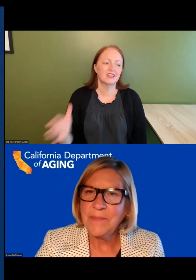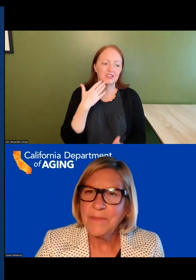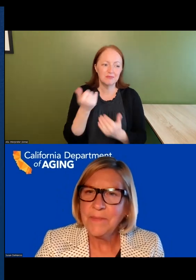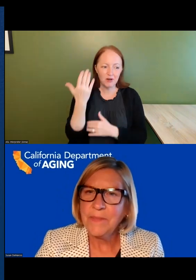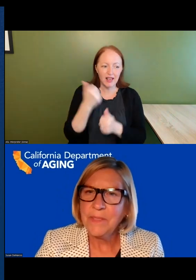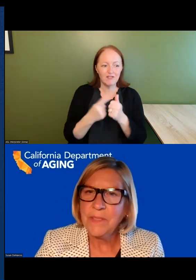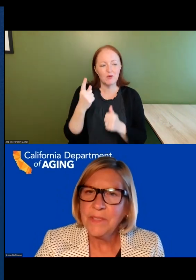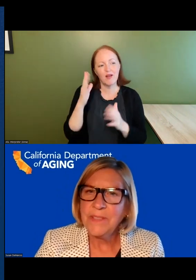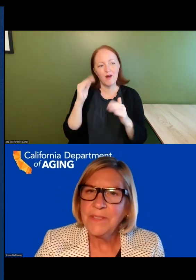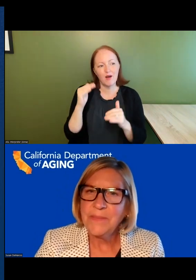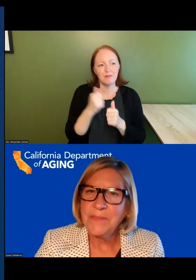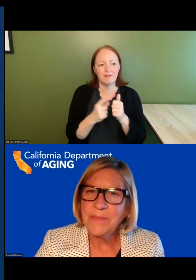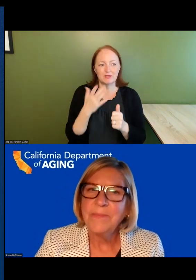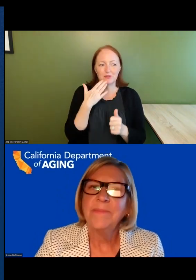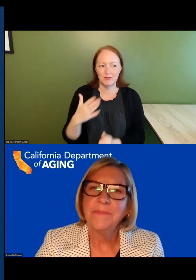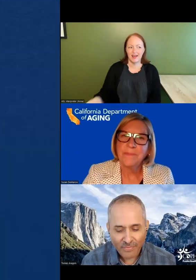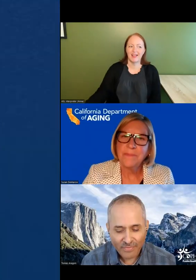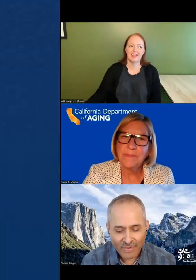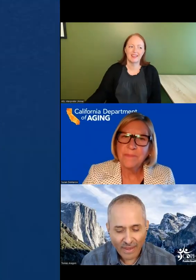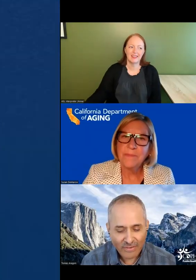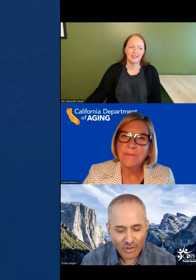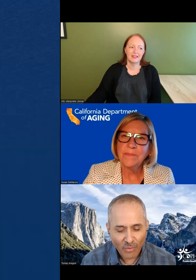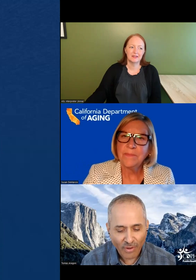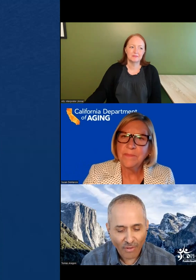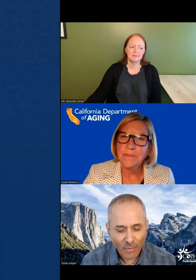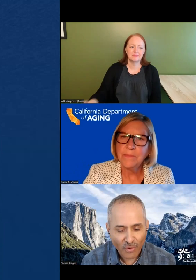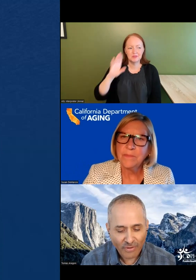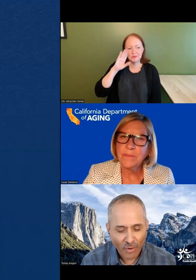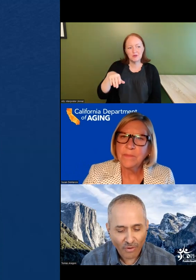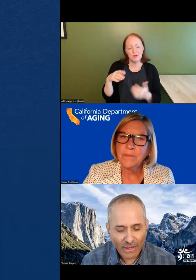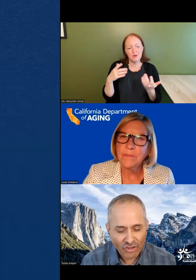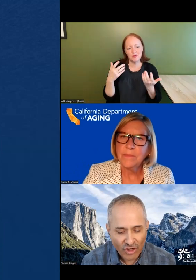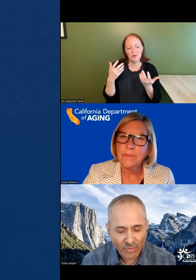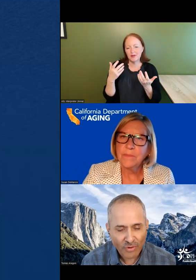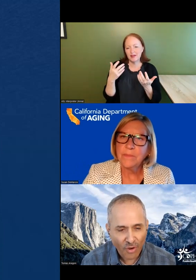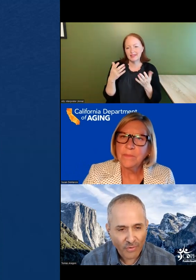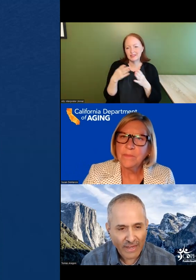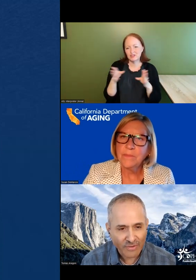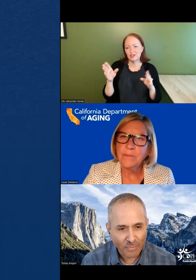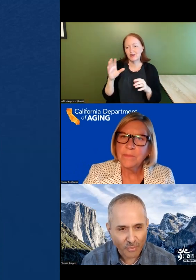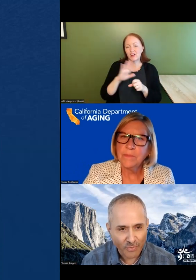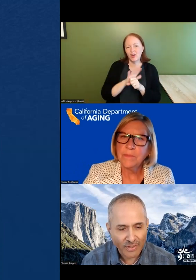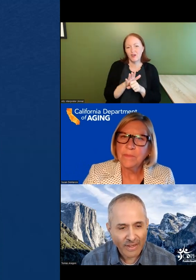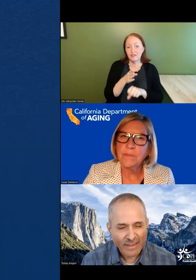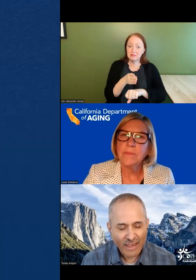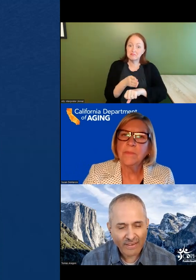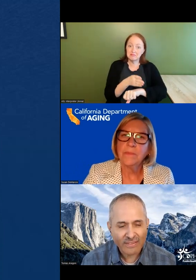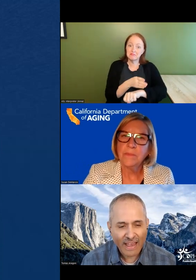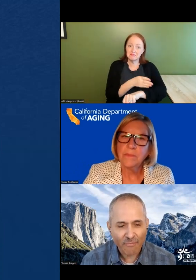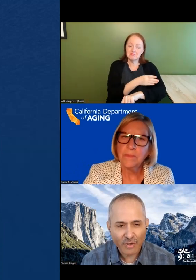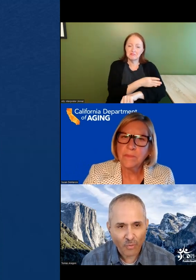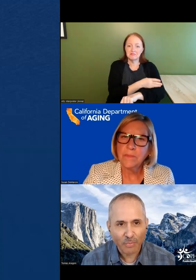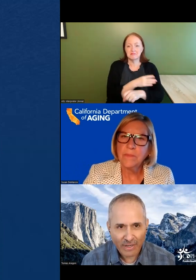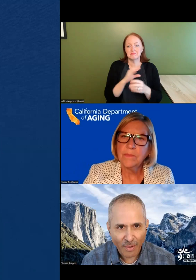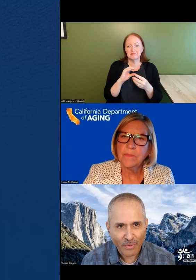Just hoping everyone's doing well. As you know, although in general, COVID has improved, cases